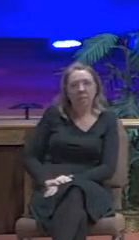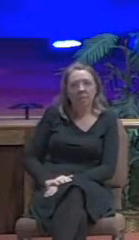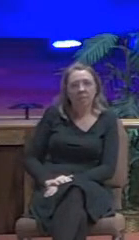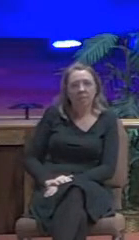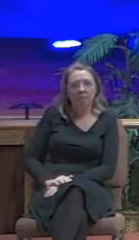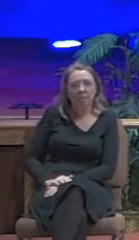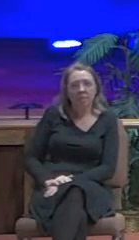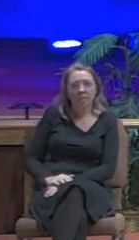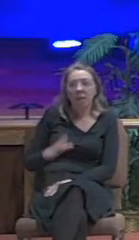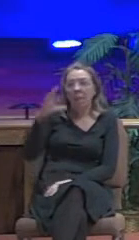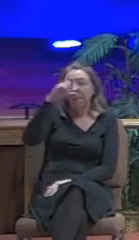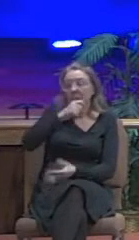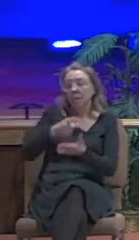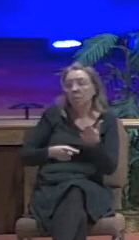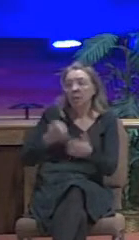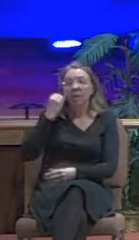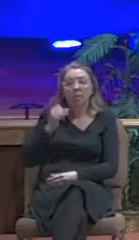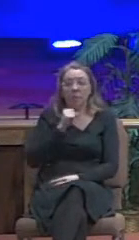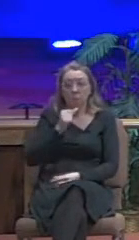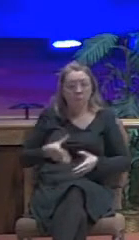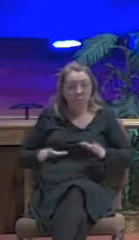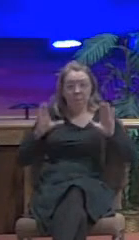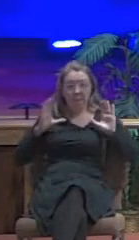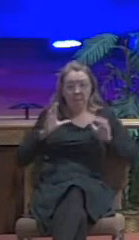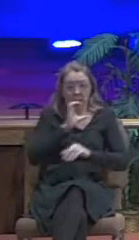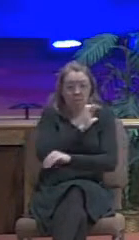submit to the authority when they're wrong?